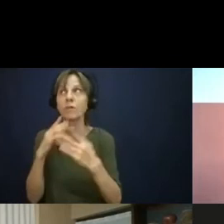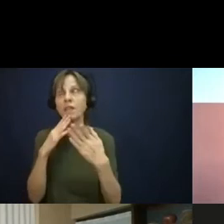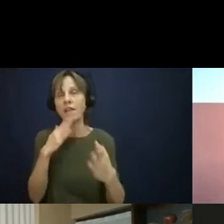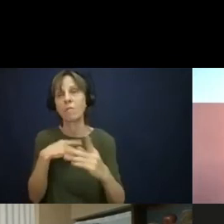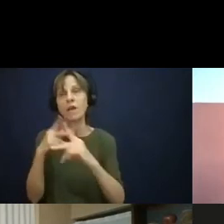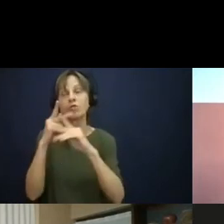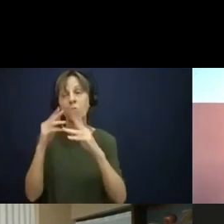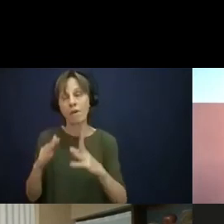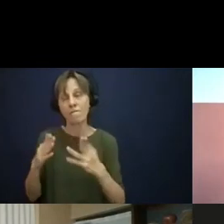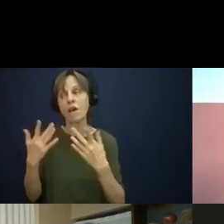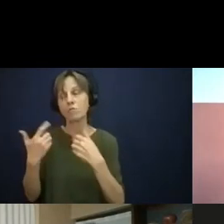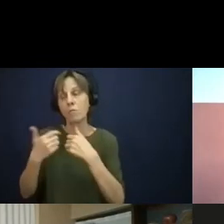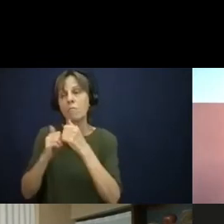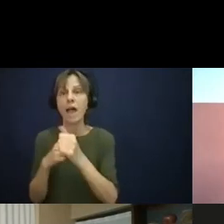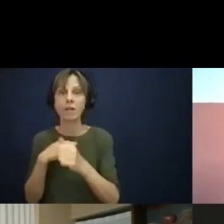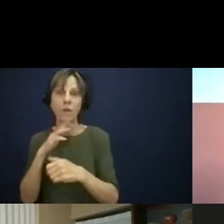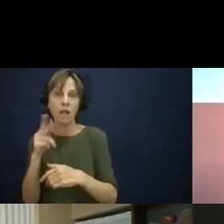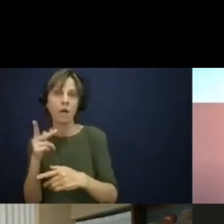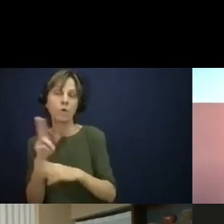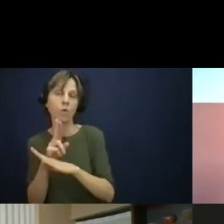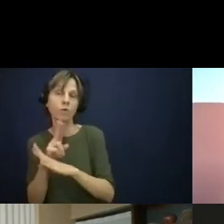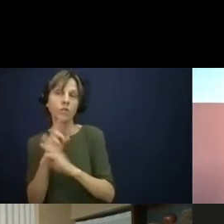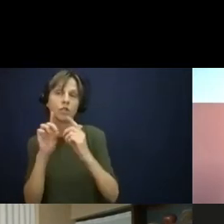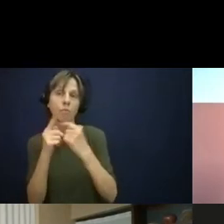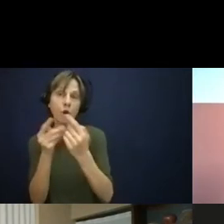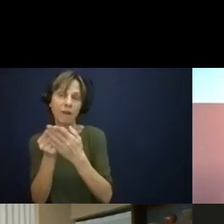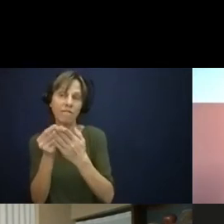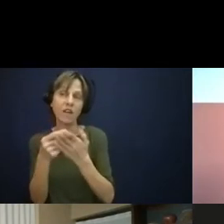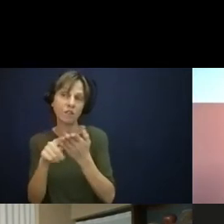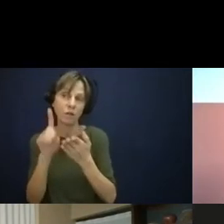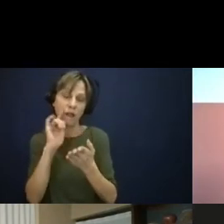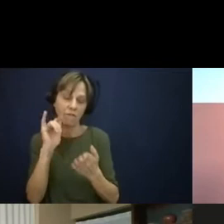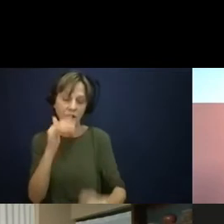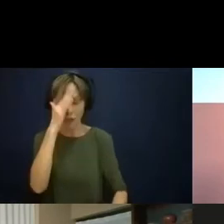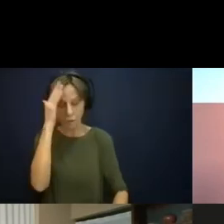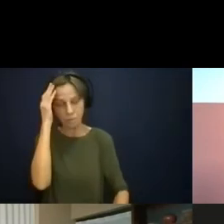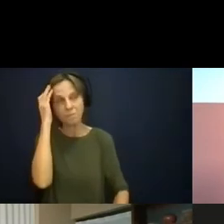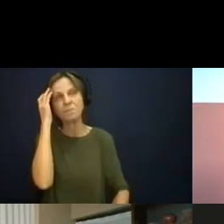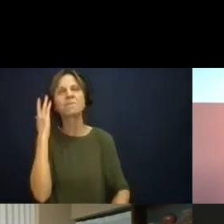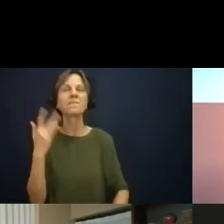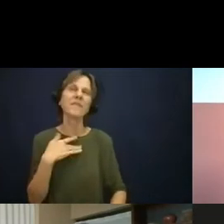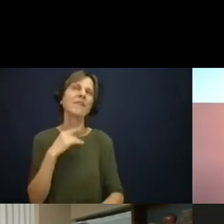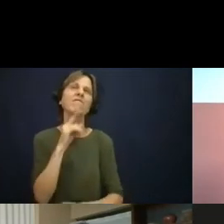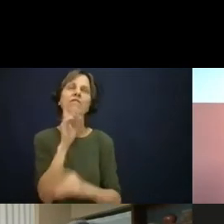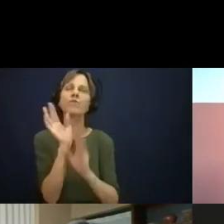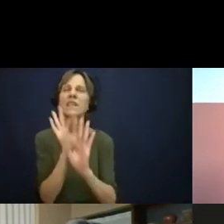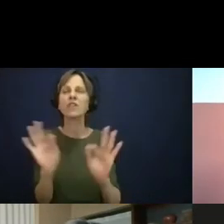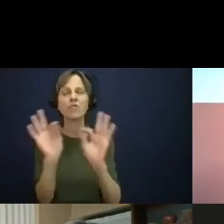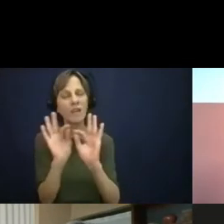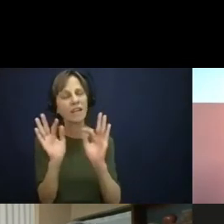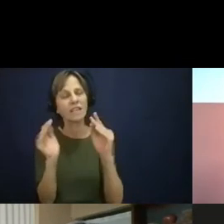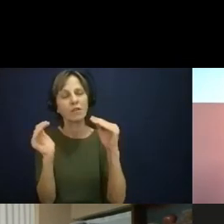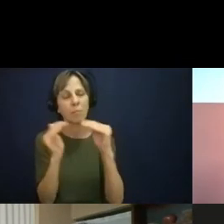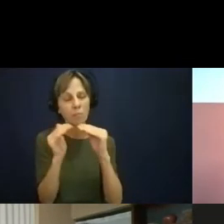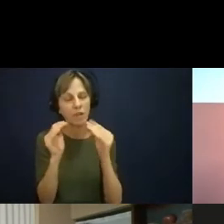using department funds to pay for those. I feel it's really, really critical to have peer specialist